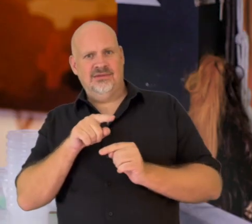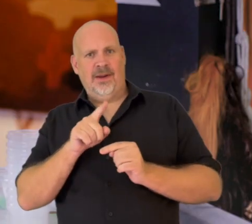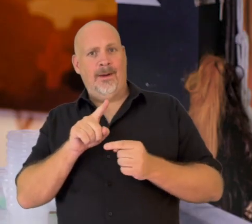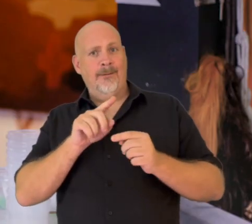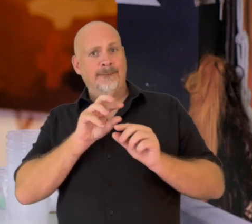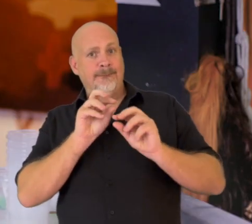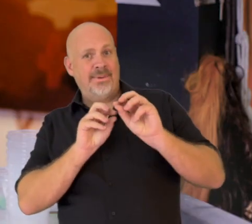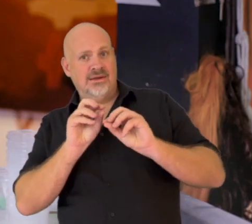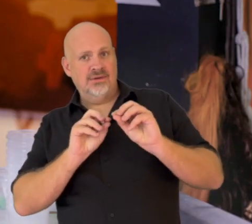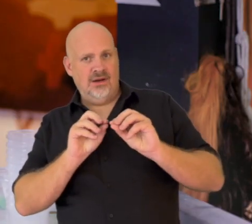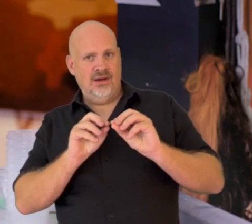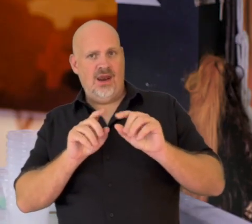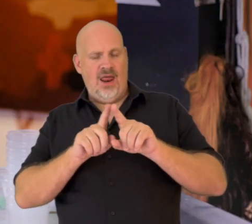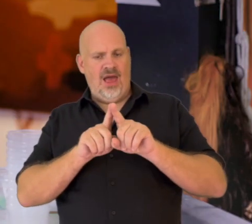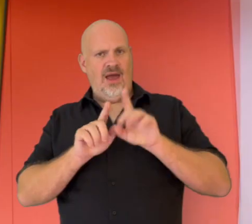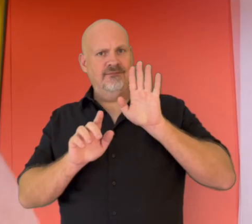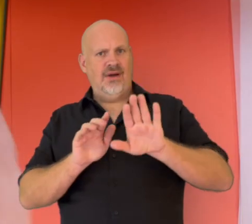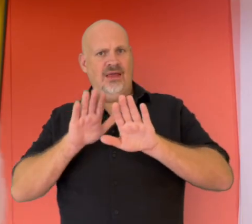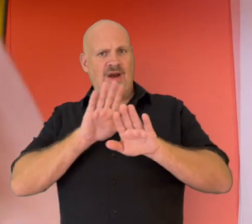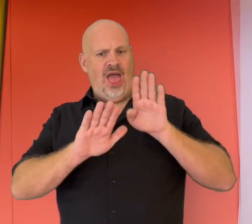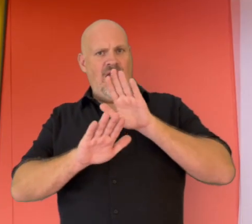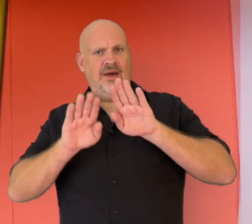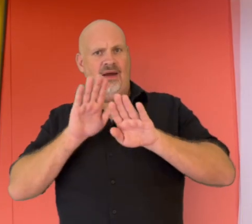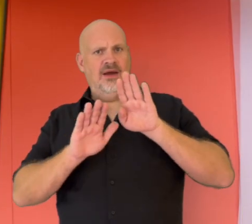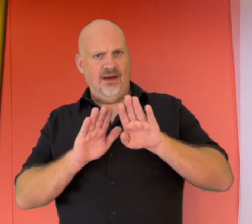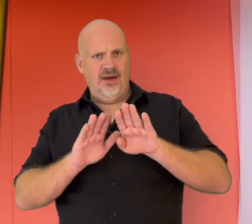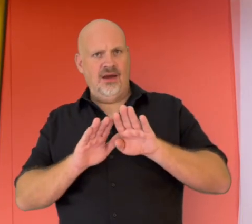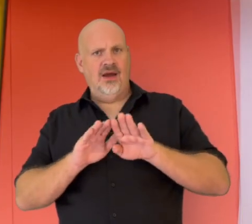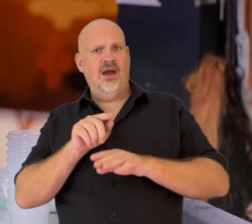kind of flat layers, but they describe a recession.